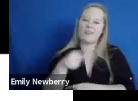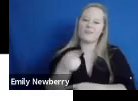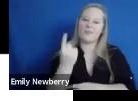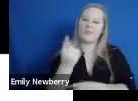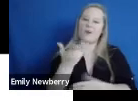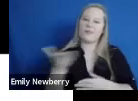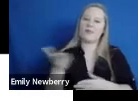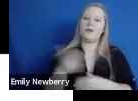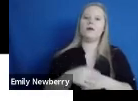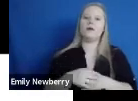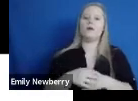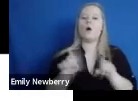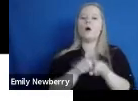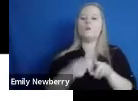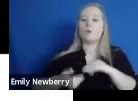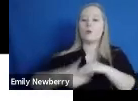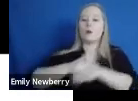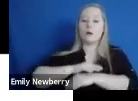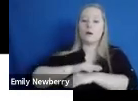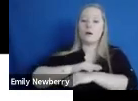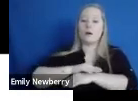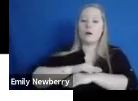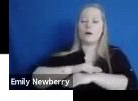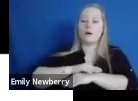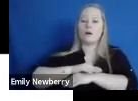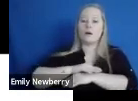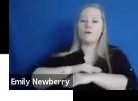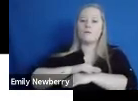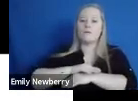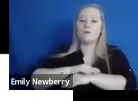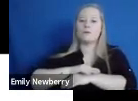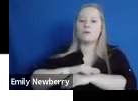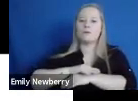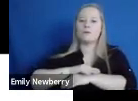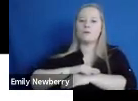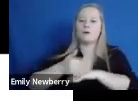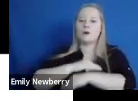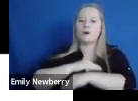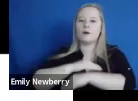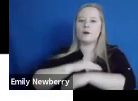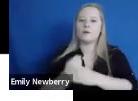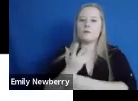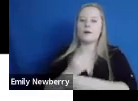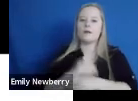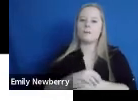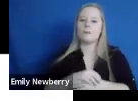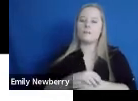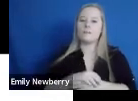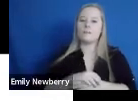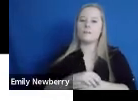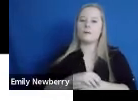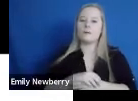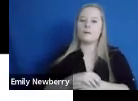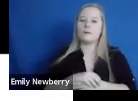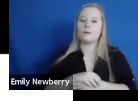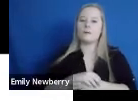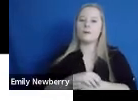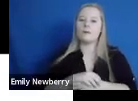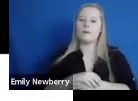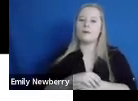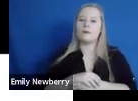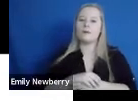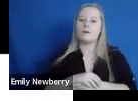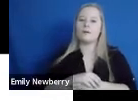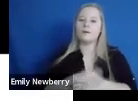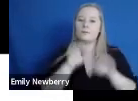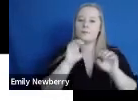cover crop. So some of the cover crop that we do, we try new seed